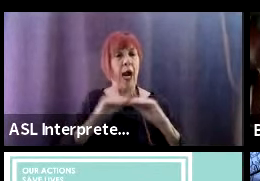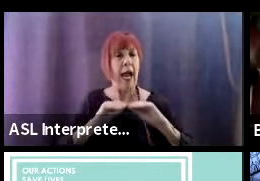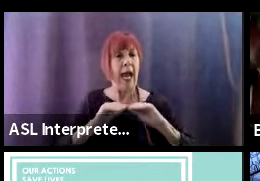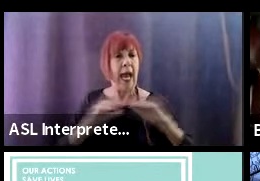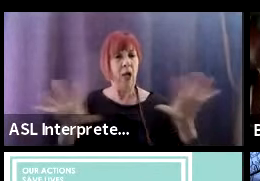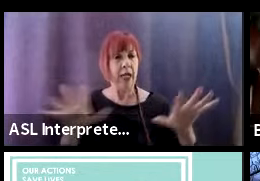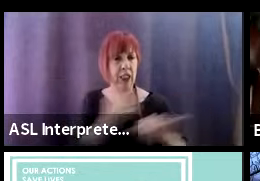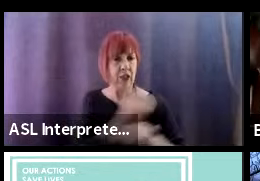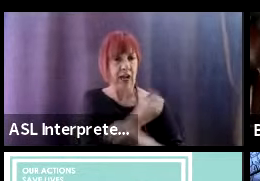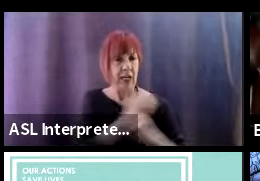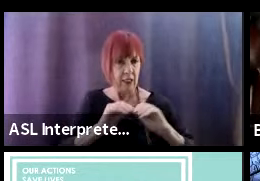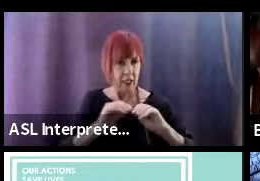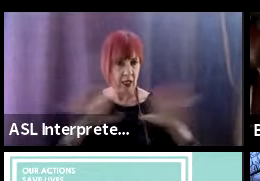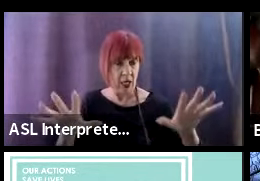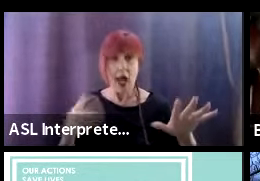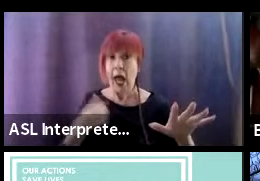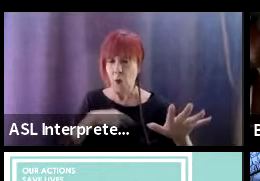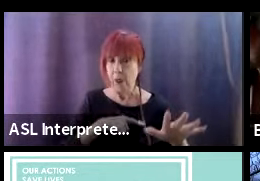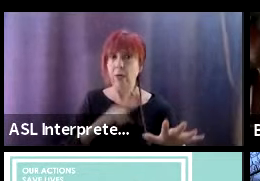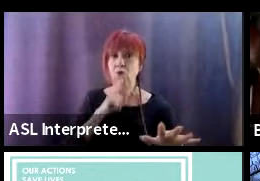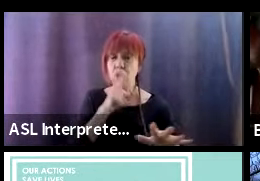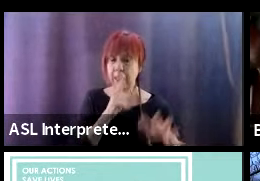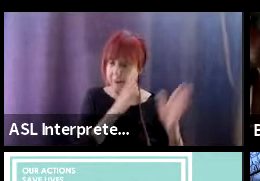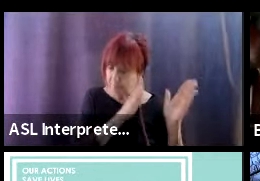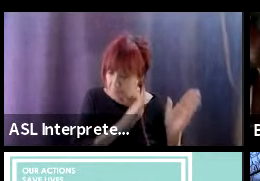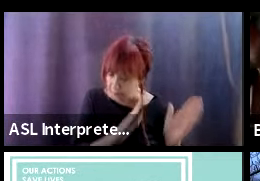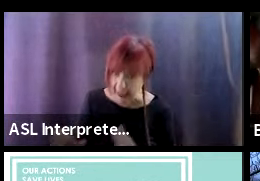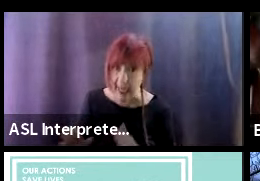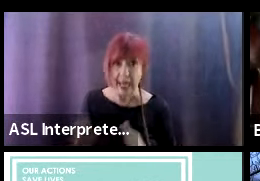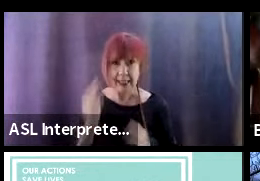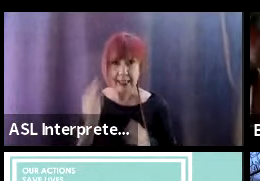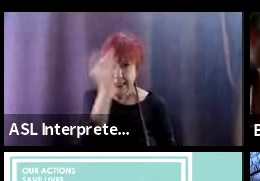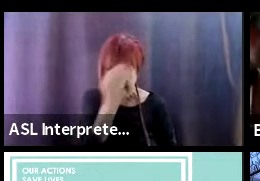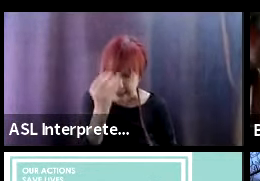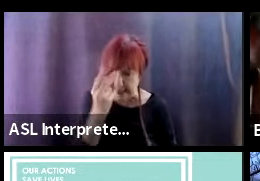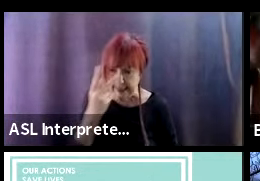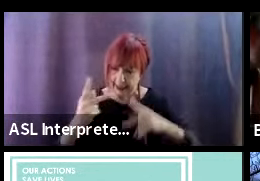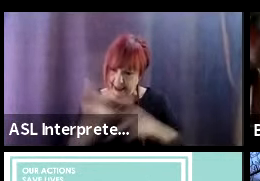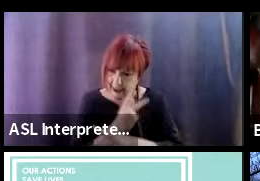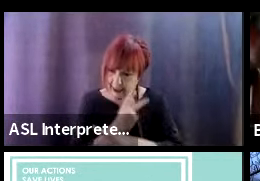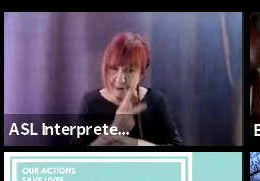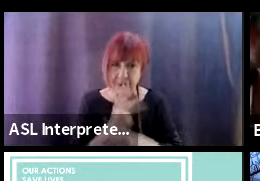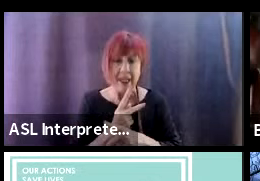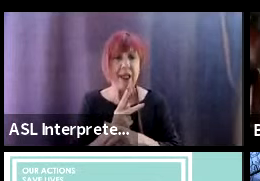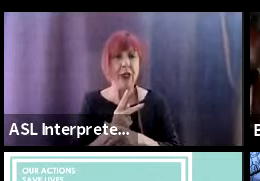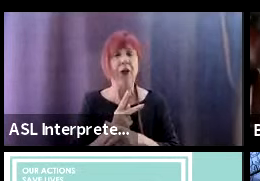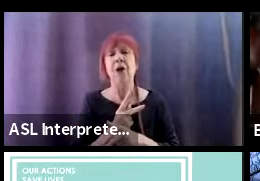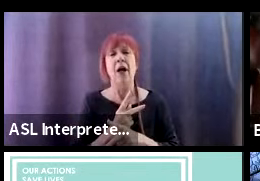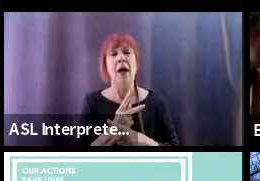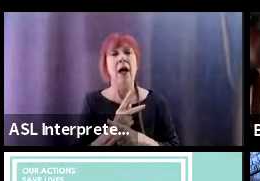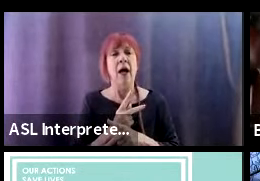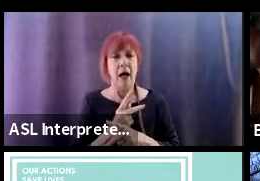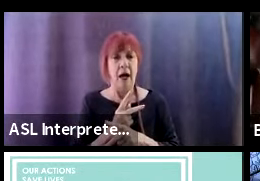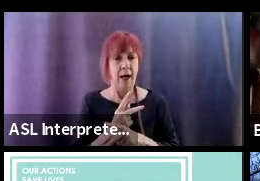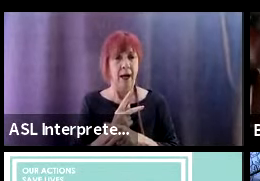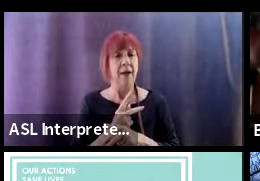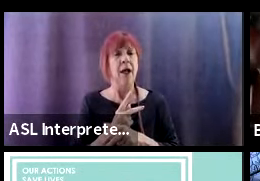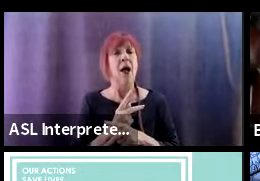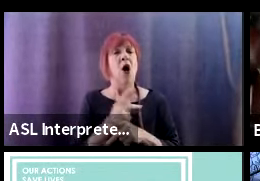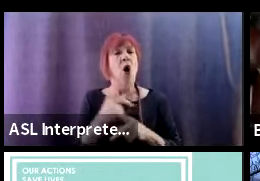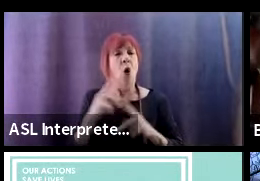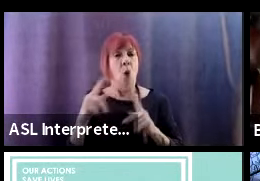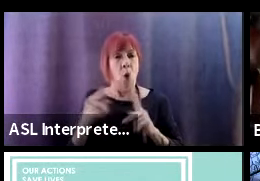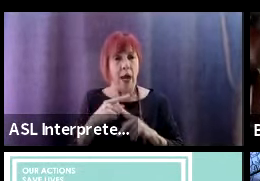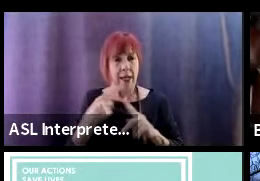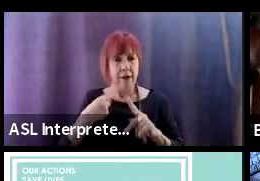really made an intentional effort as soon as we have, moved through doing